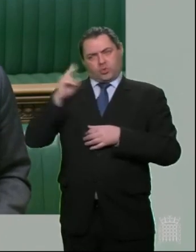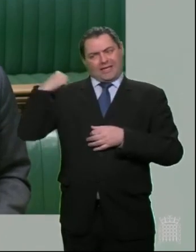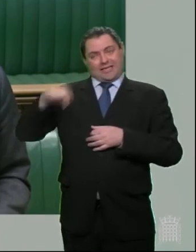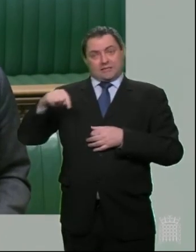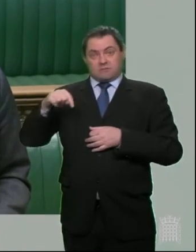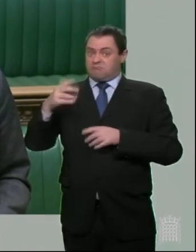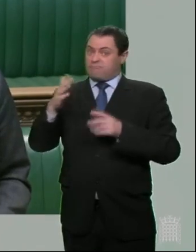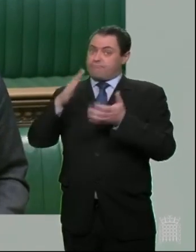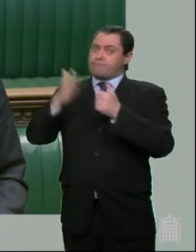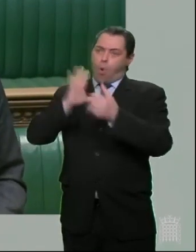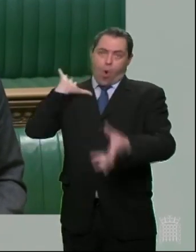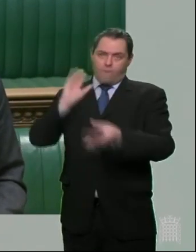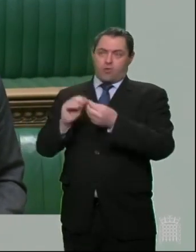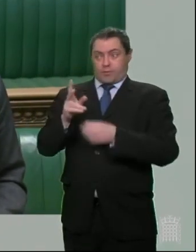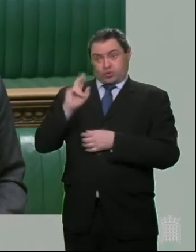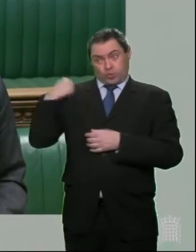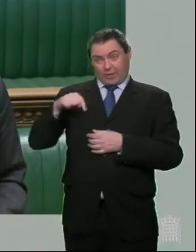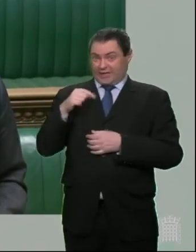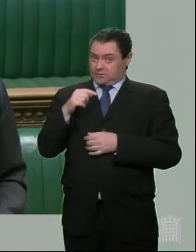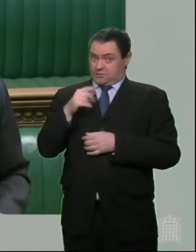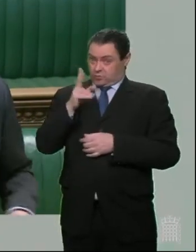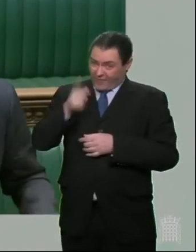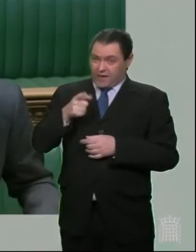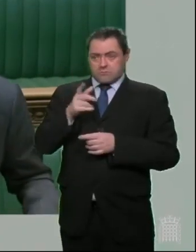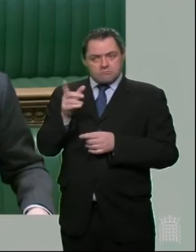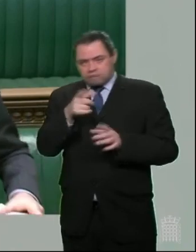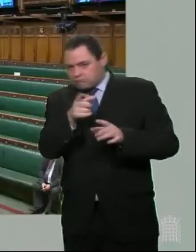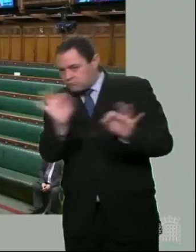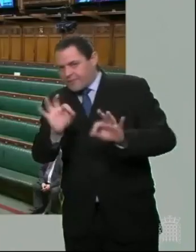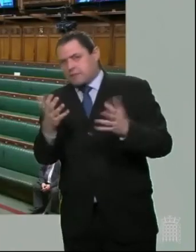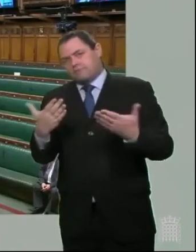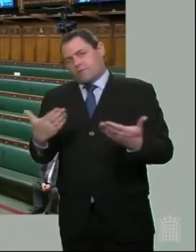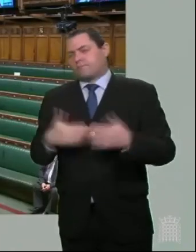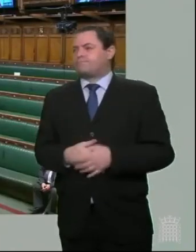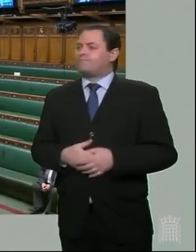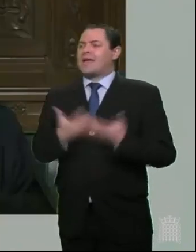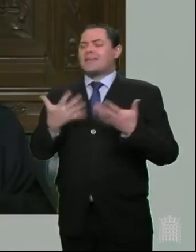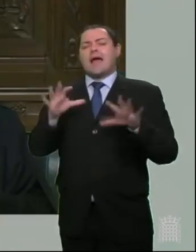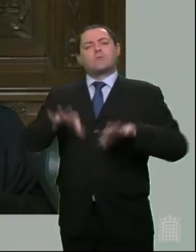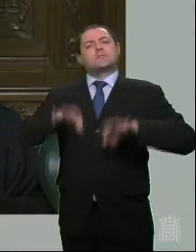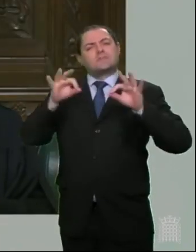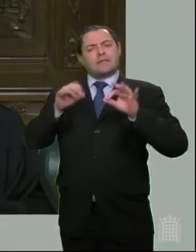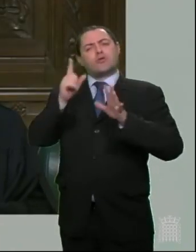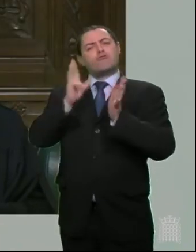alone, Mr. Speaker, with all the results so far coming back negative. I'm